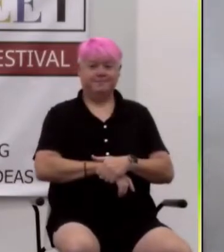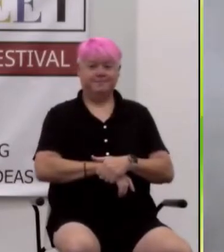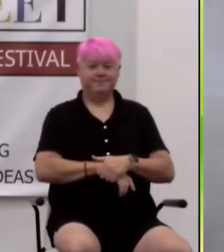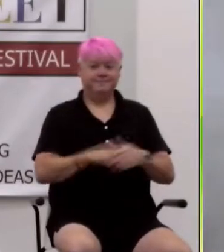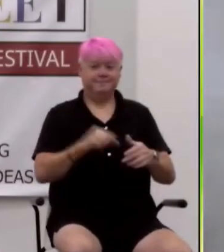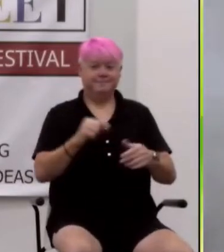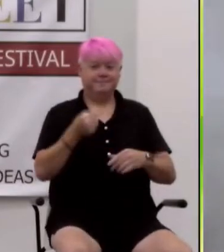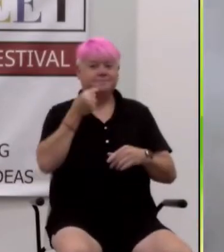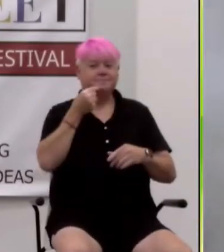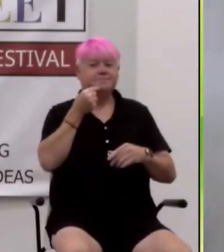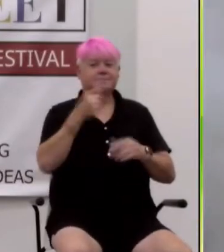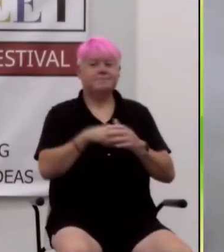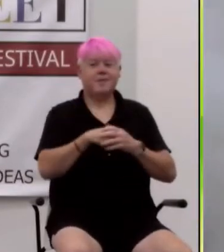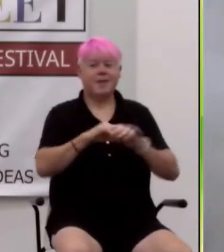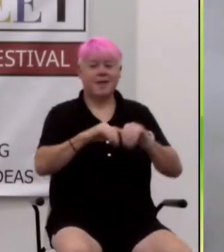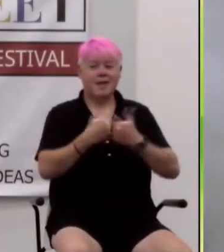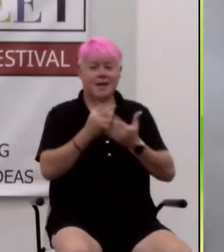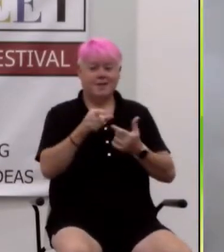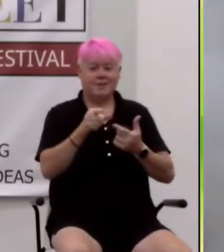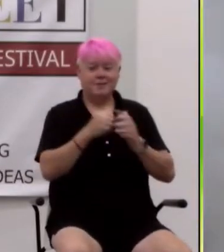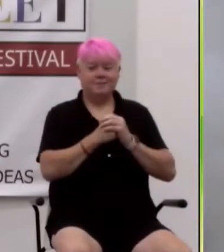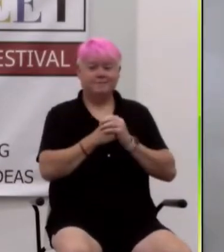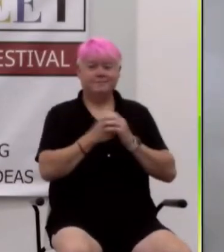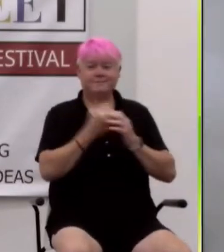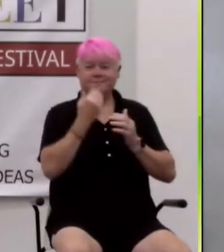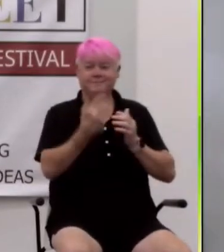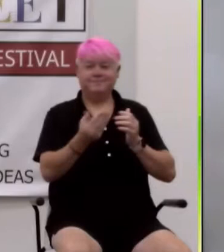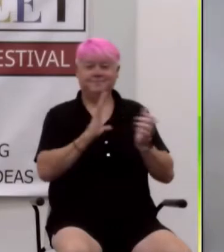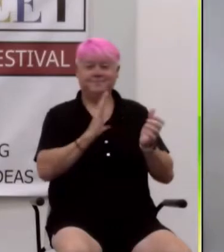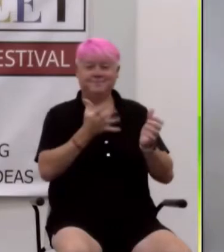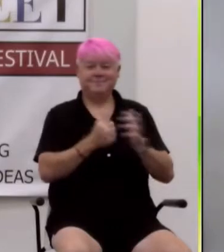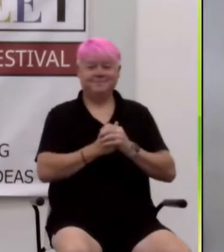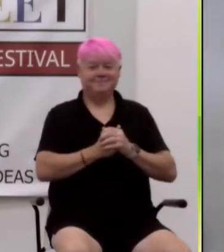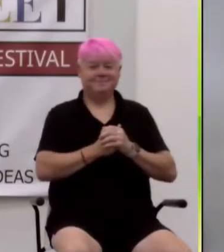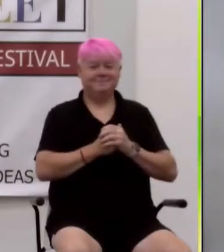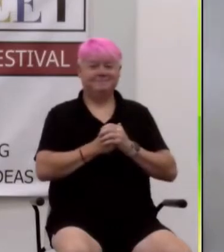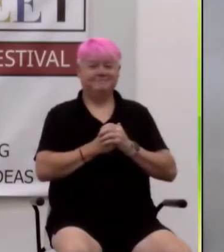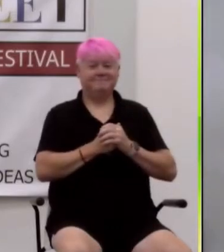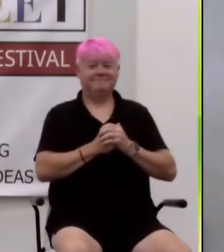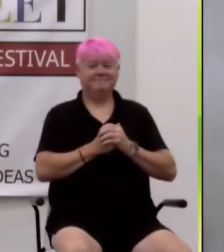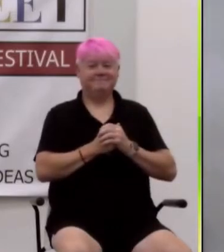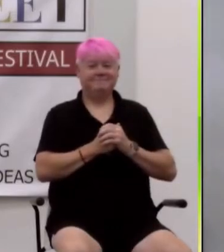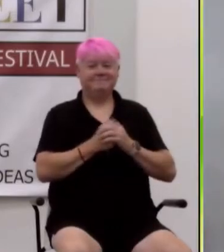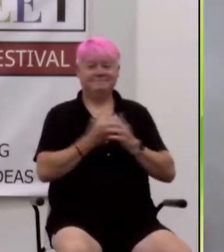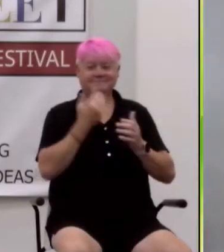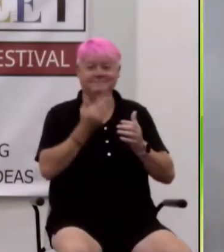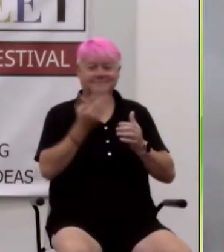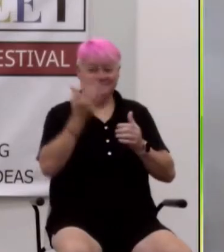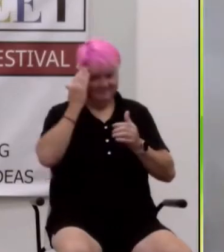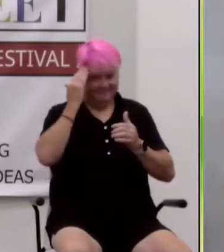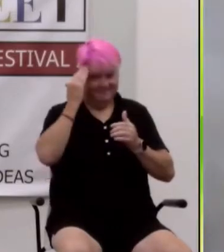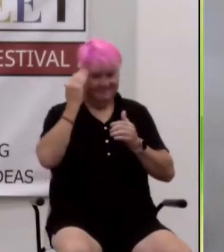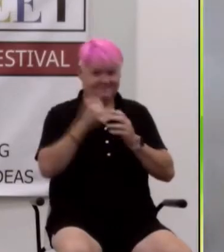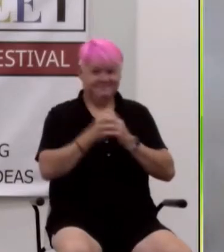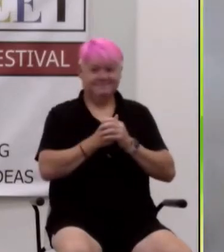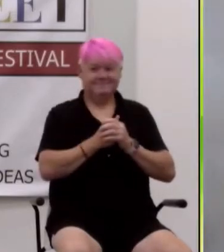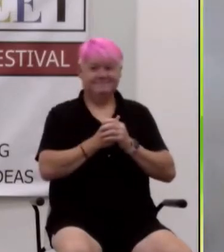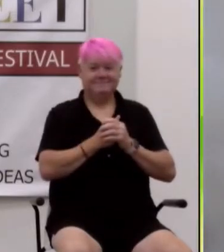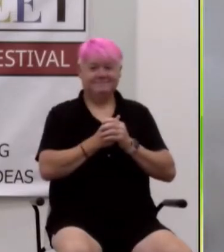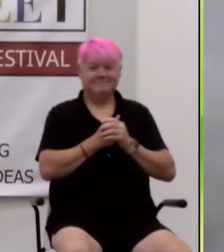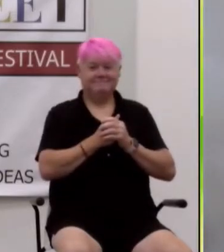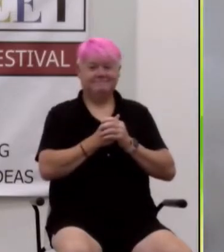Hello, how are you guys? We're just fine. Good to know. I'm